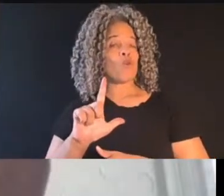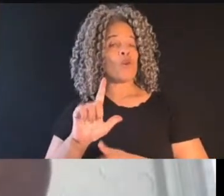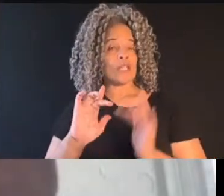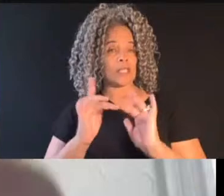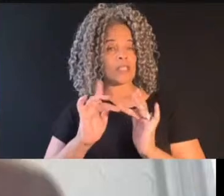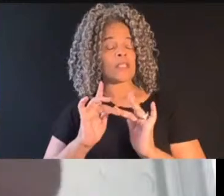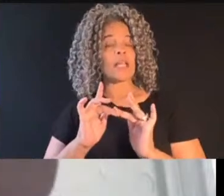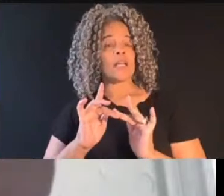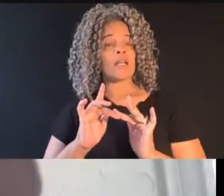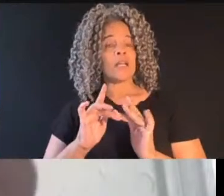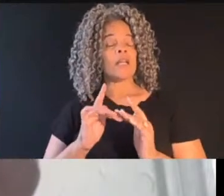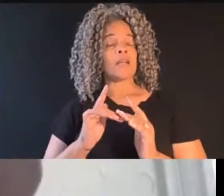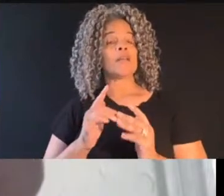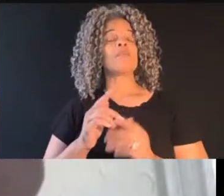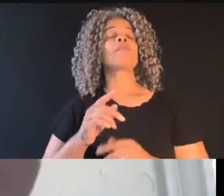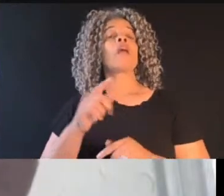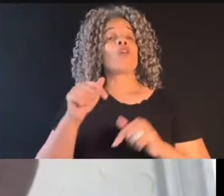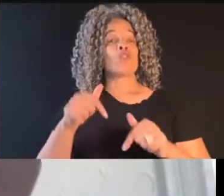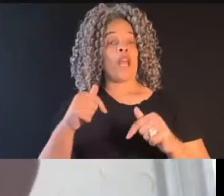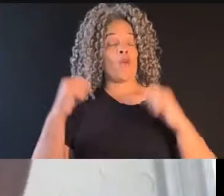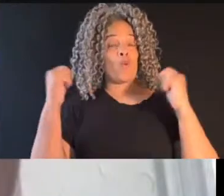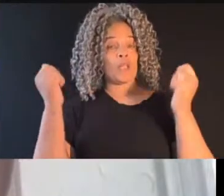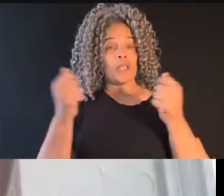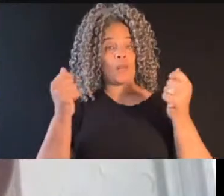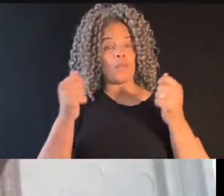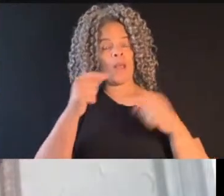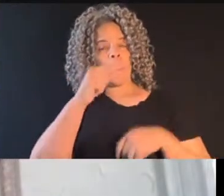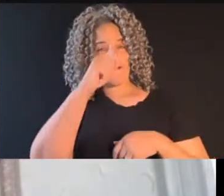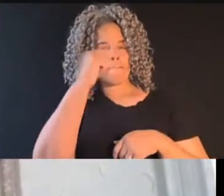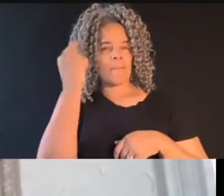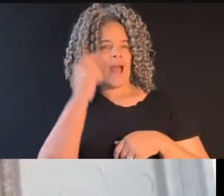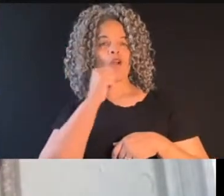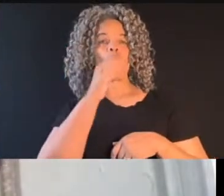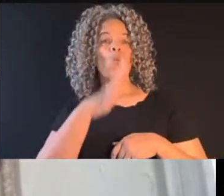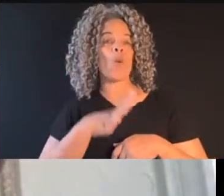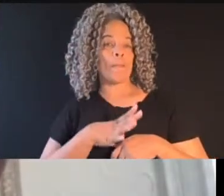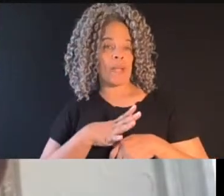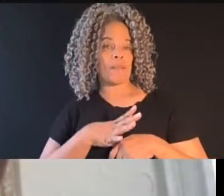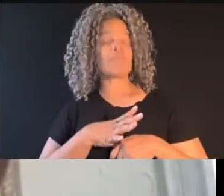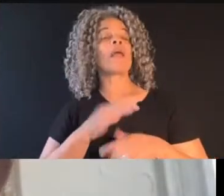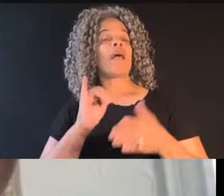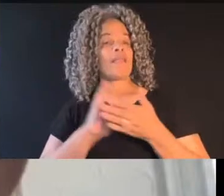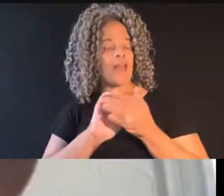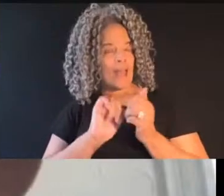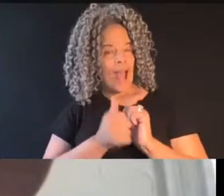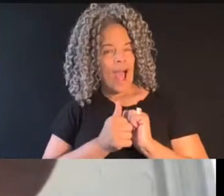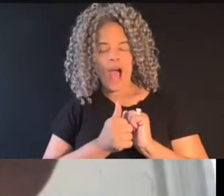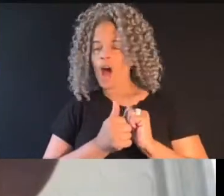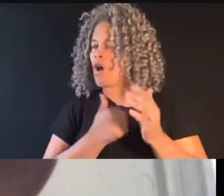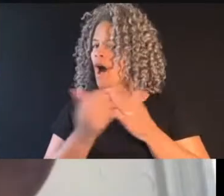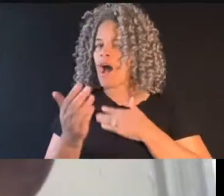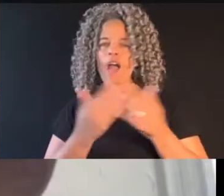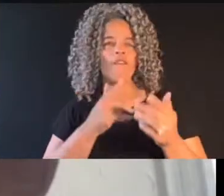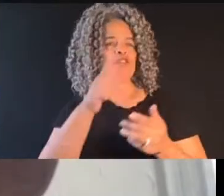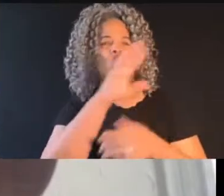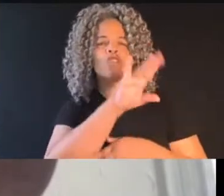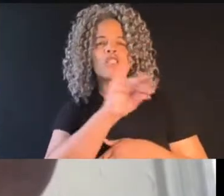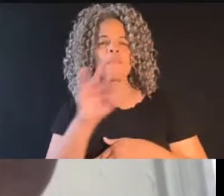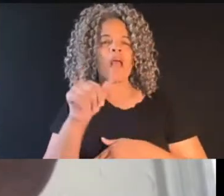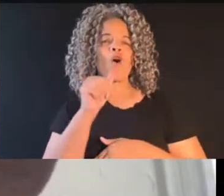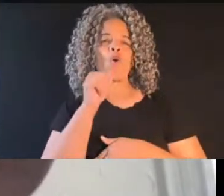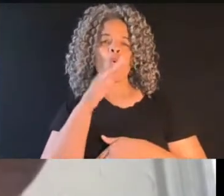are specifically celebrating Black women. And that's however you spell